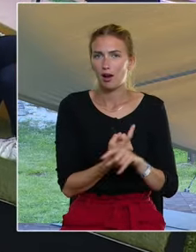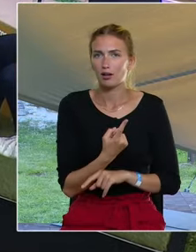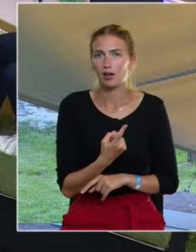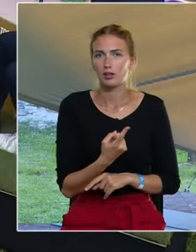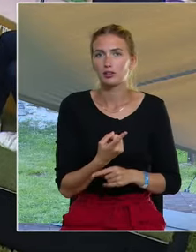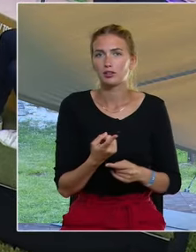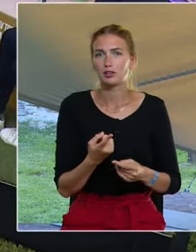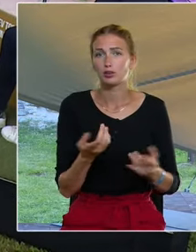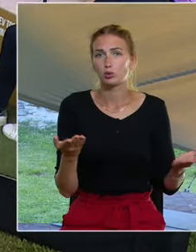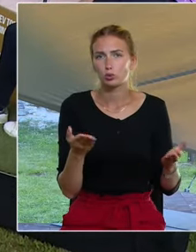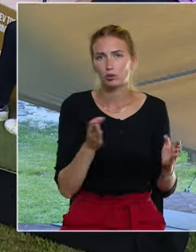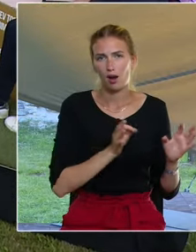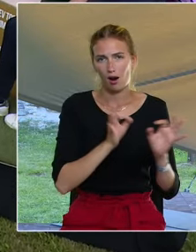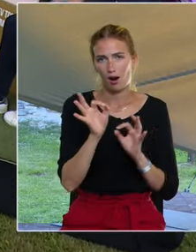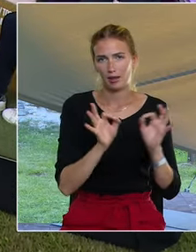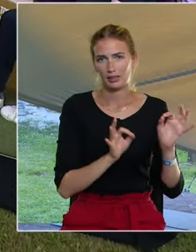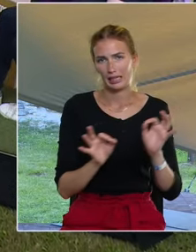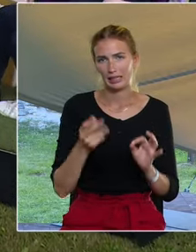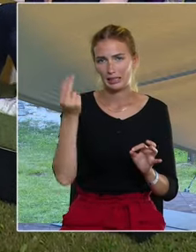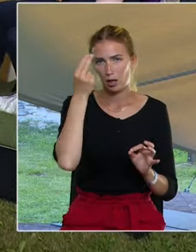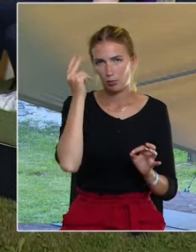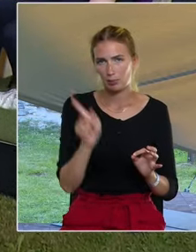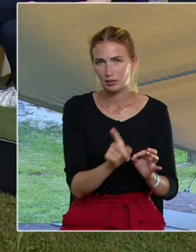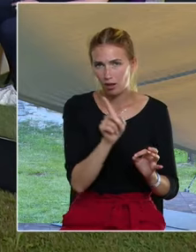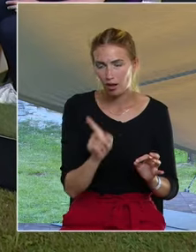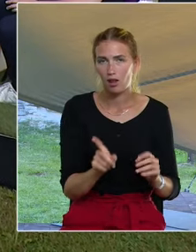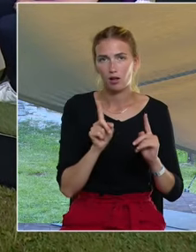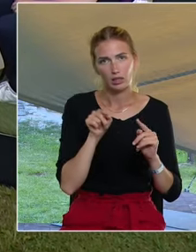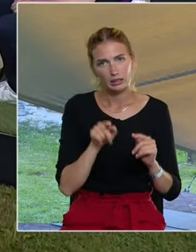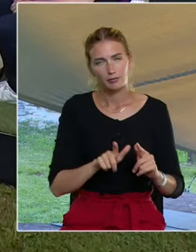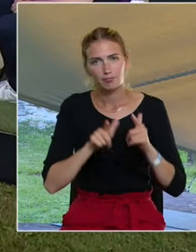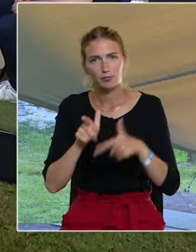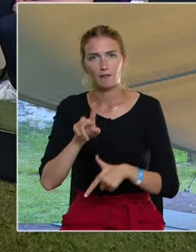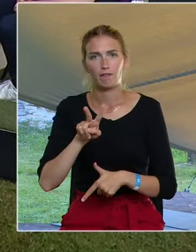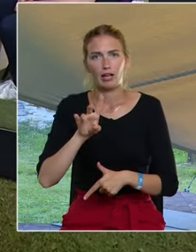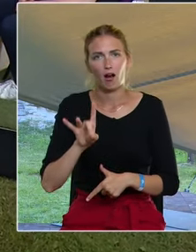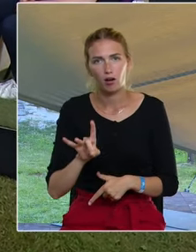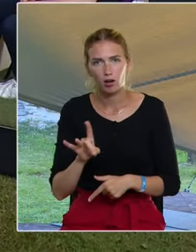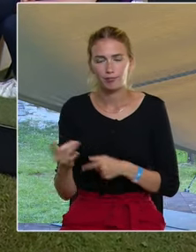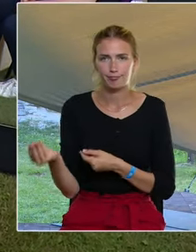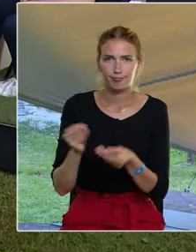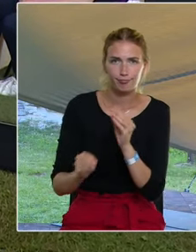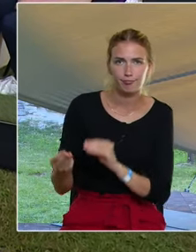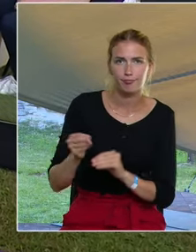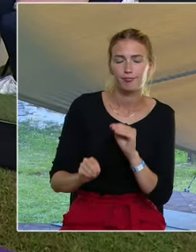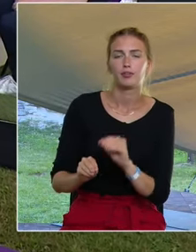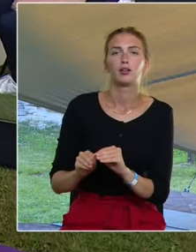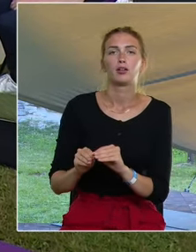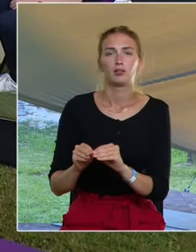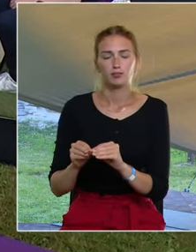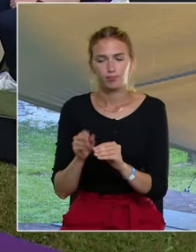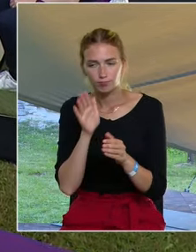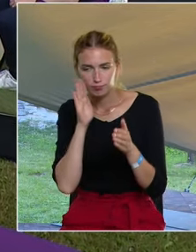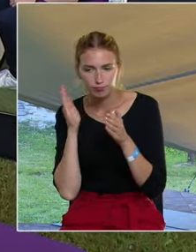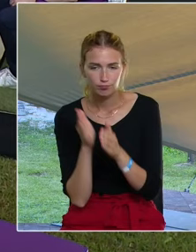went into digital art and worked with VR for quite some time. And what interested